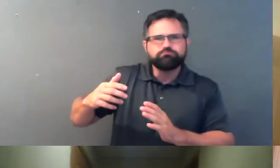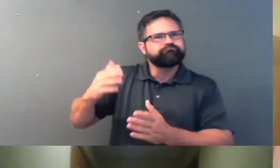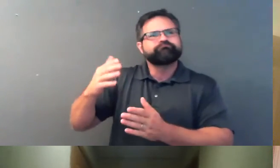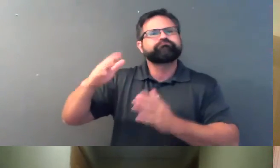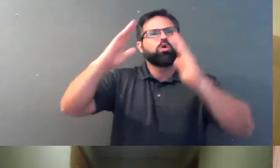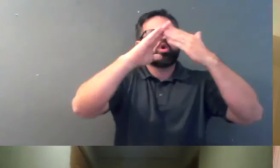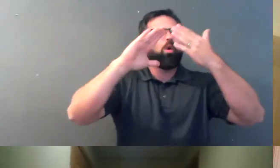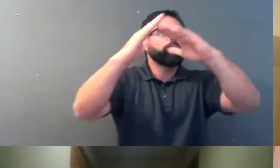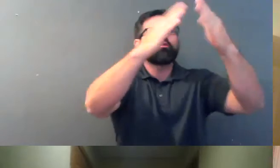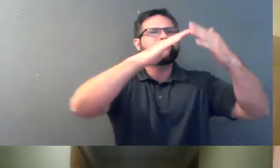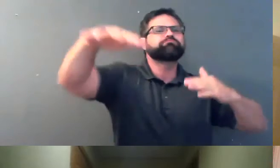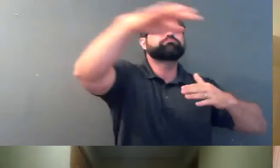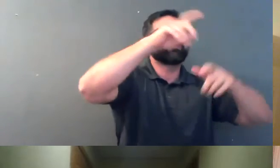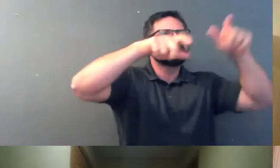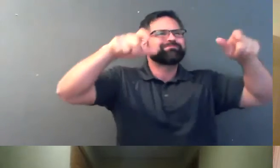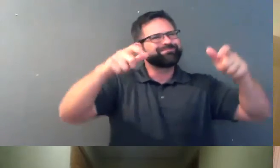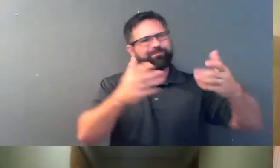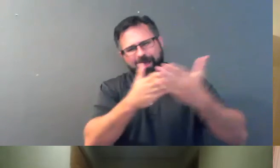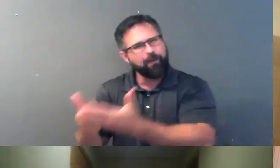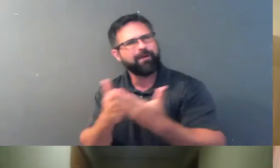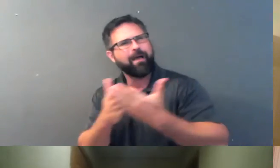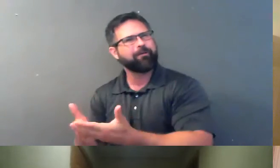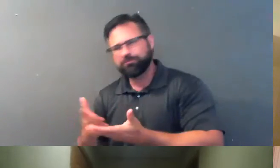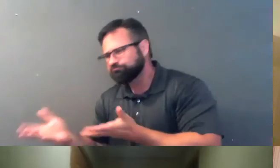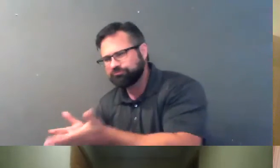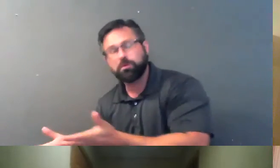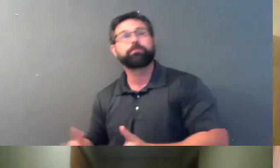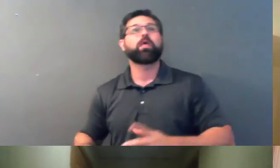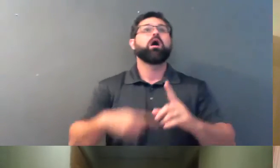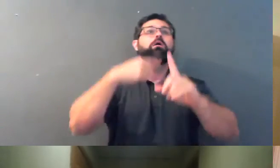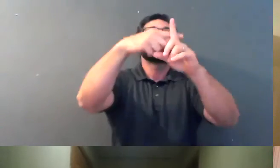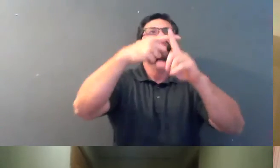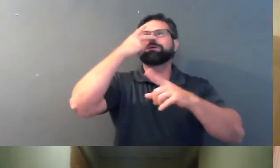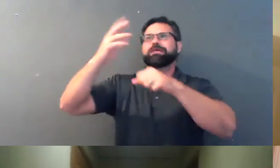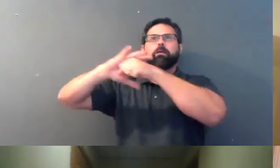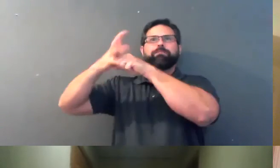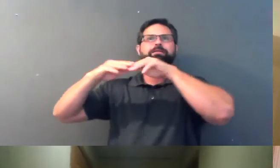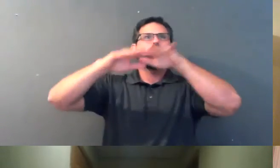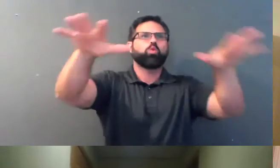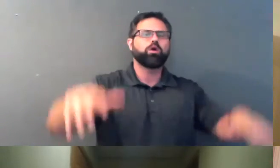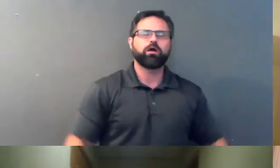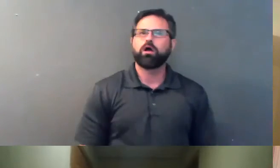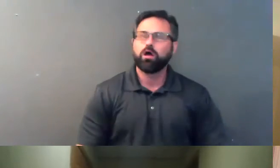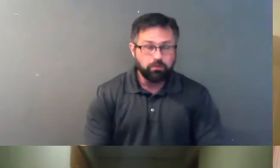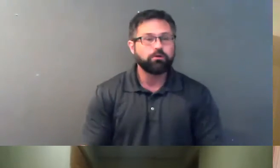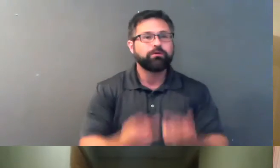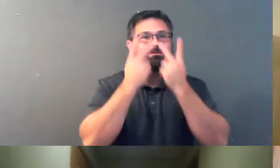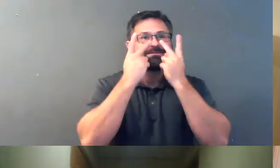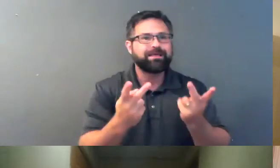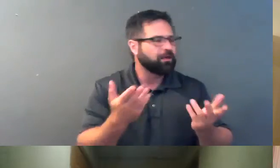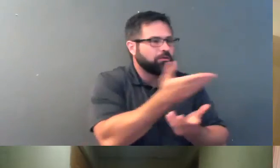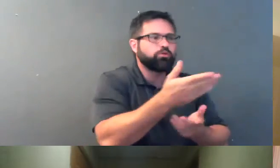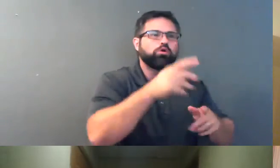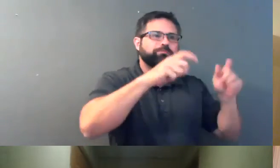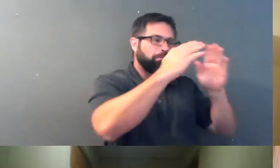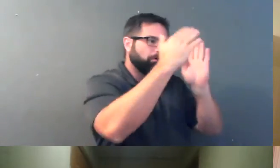pandemic has showed in graphic detail the public health dangers of residential institutions, not just